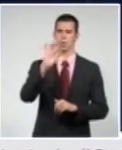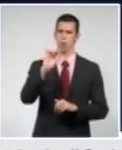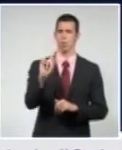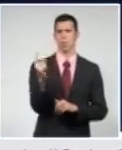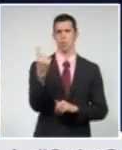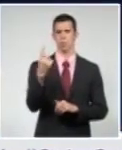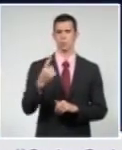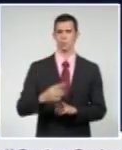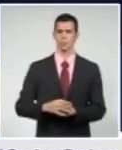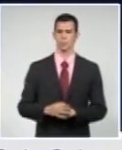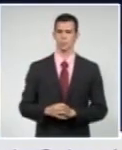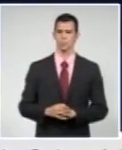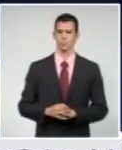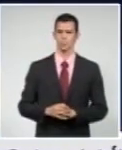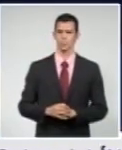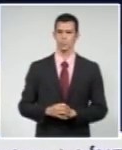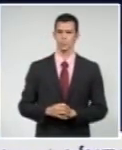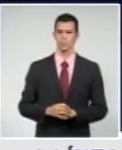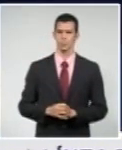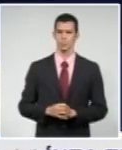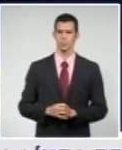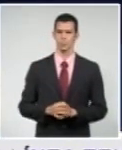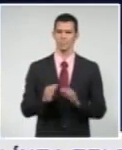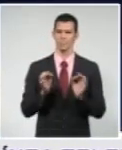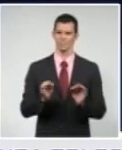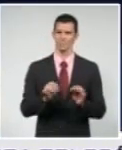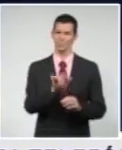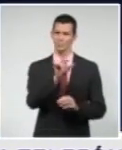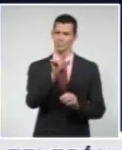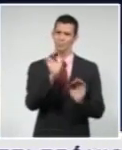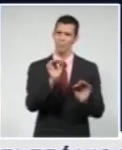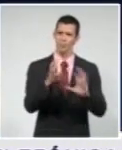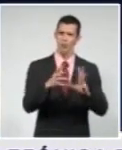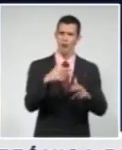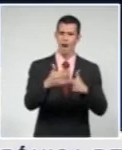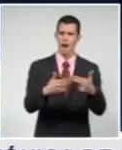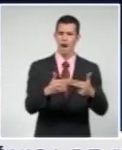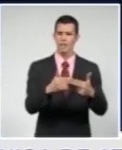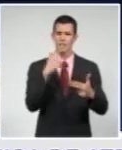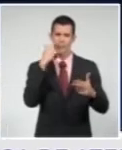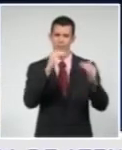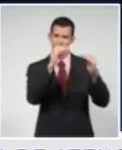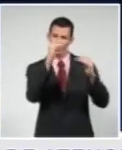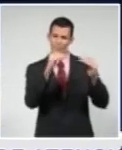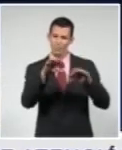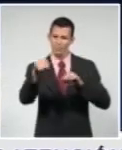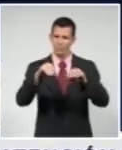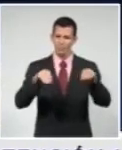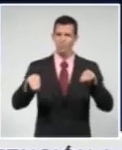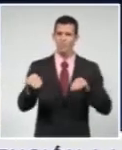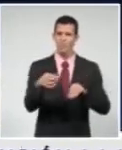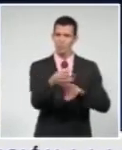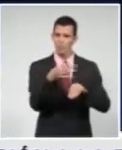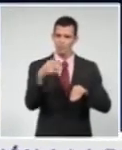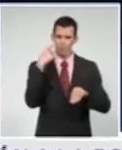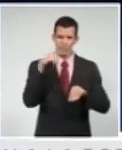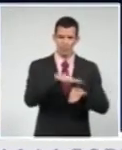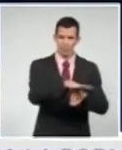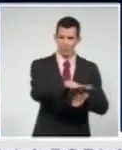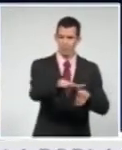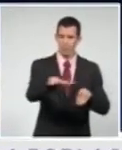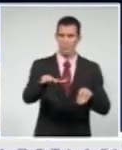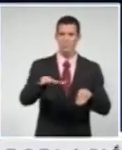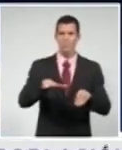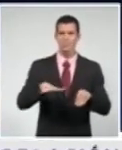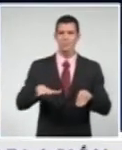2 each from La Lisa, Guanabacoa, and Plaza, and 1 from Playa,